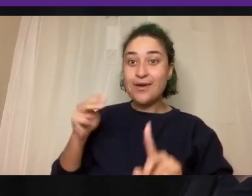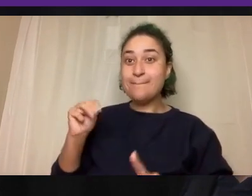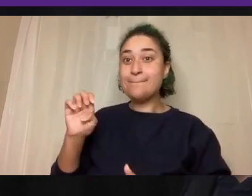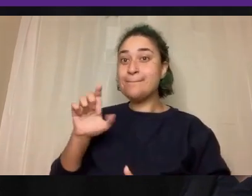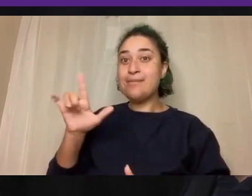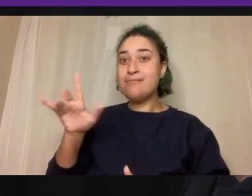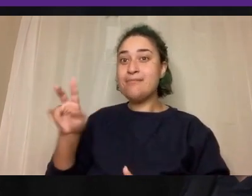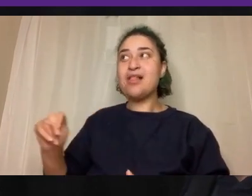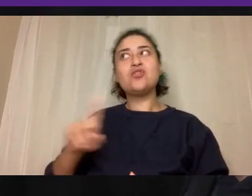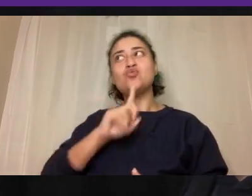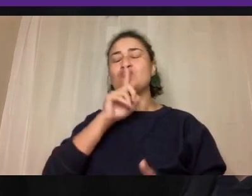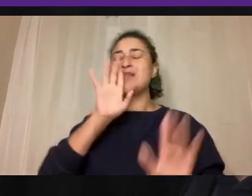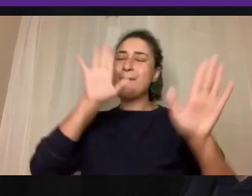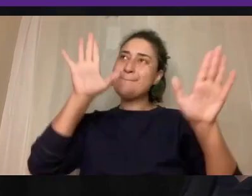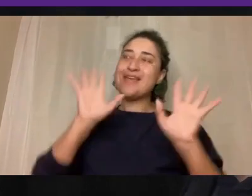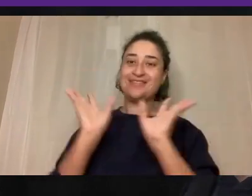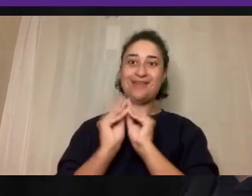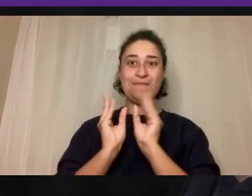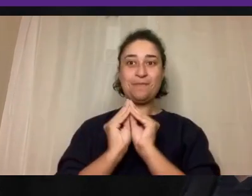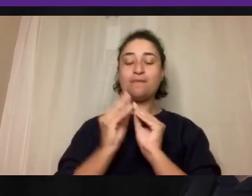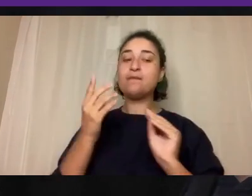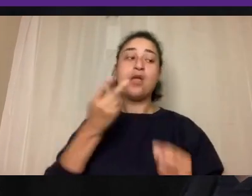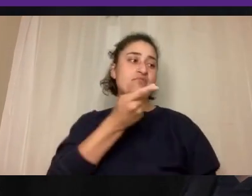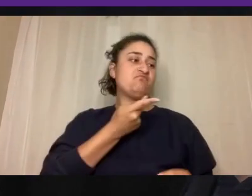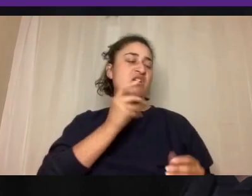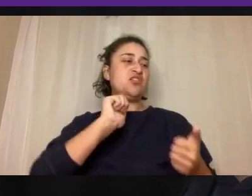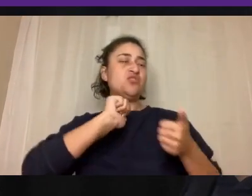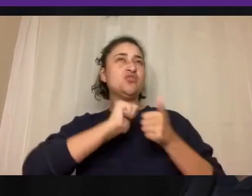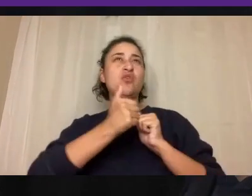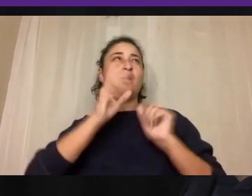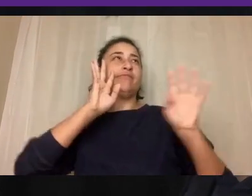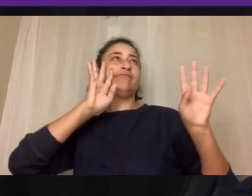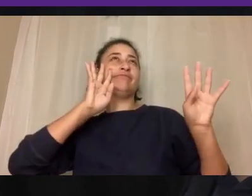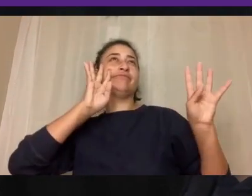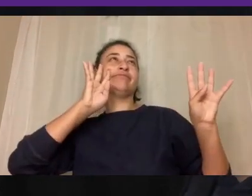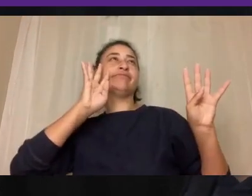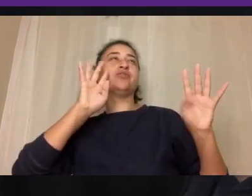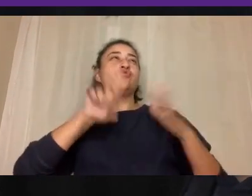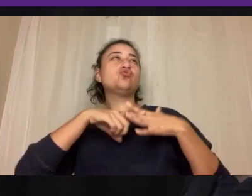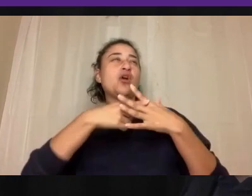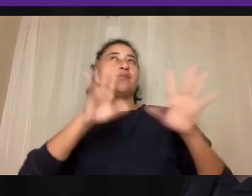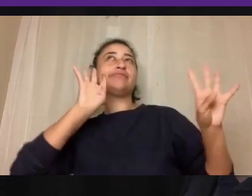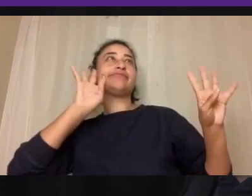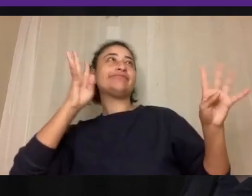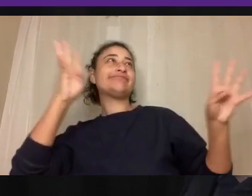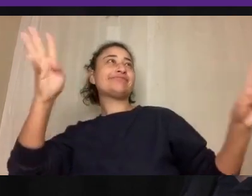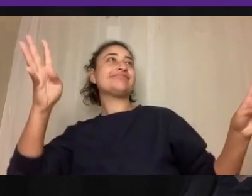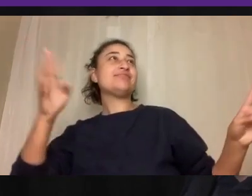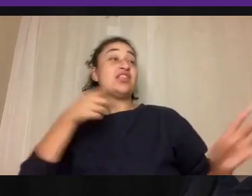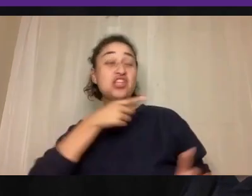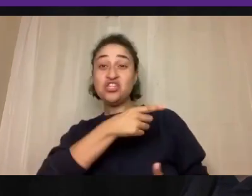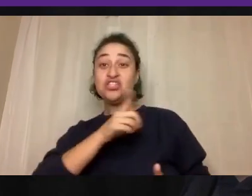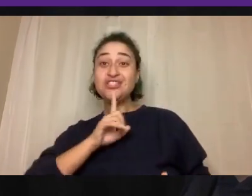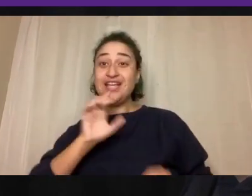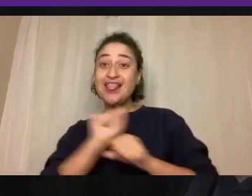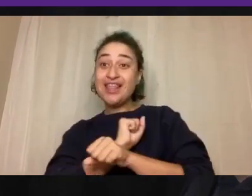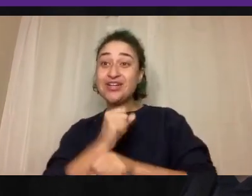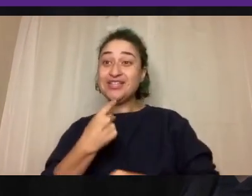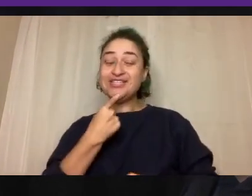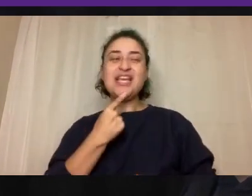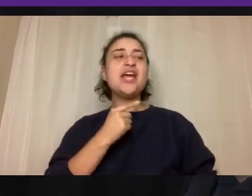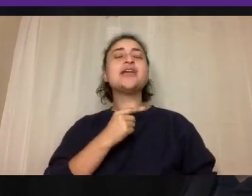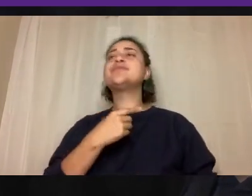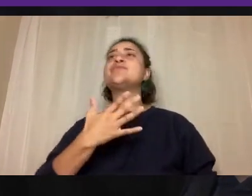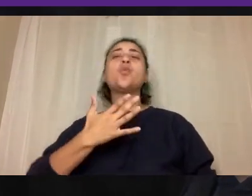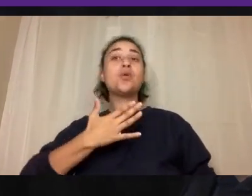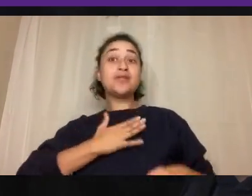started brainstorming ways to do this. Like, she literally said, what is your dream? Who do